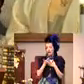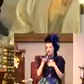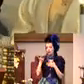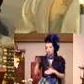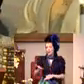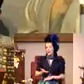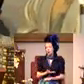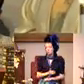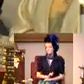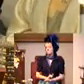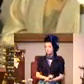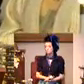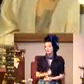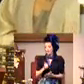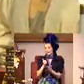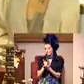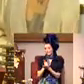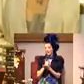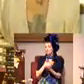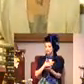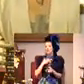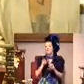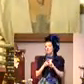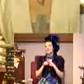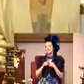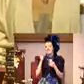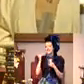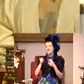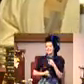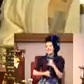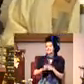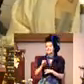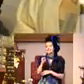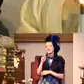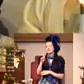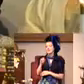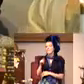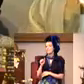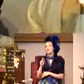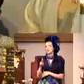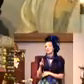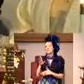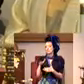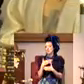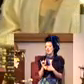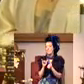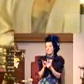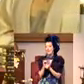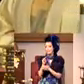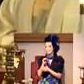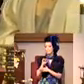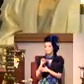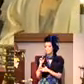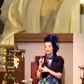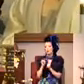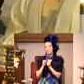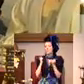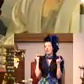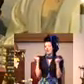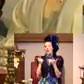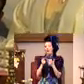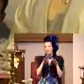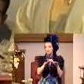My friends, at that meal, that Last Supper, he shared that meal with everyone. Everyone. The